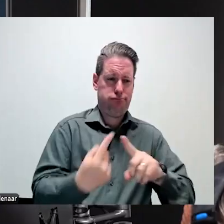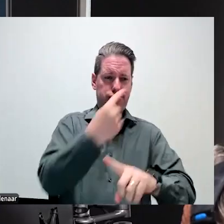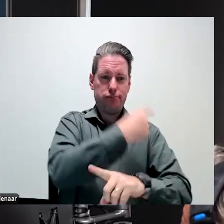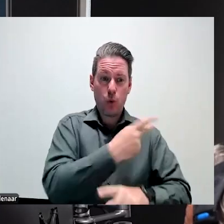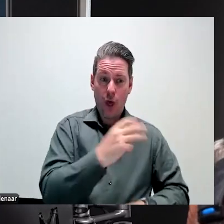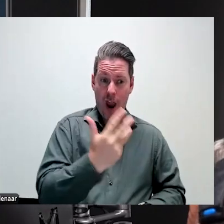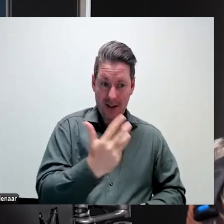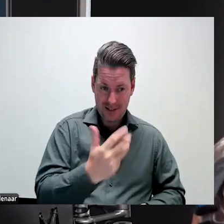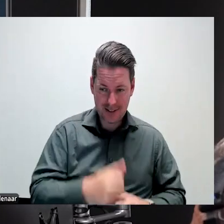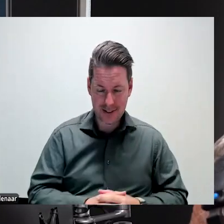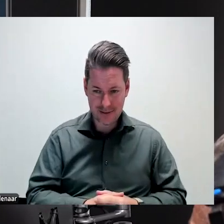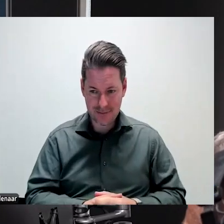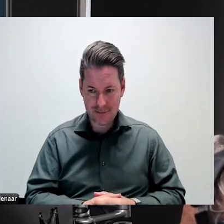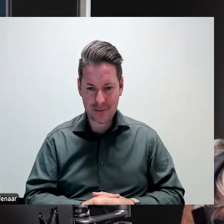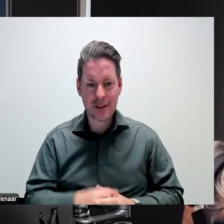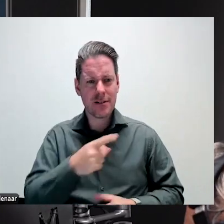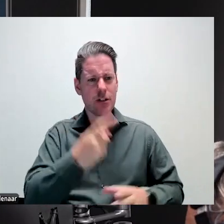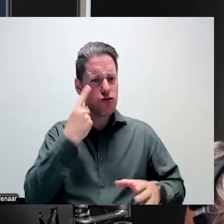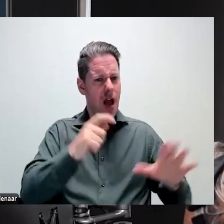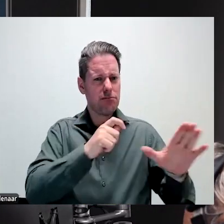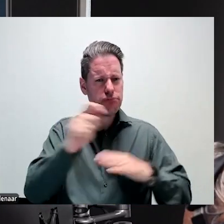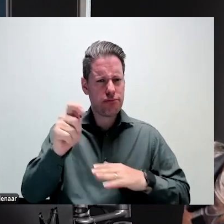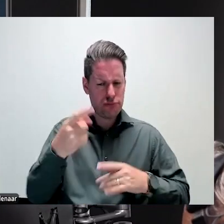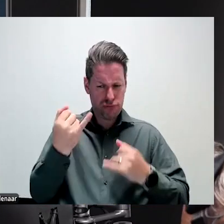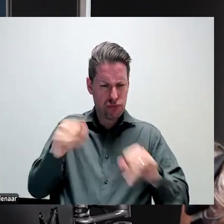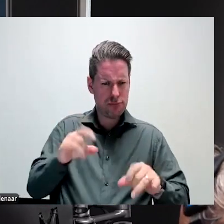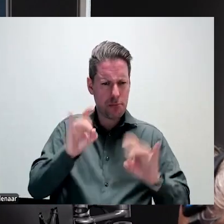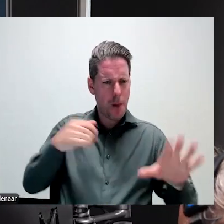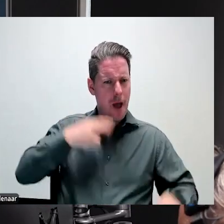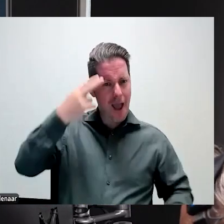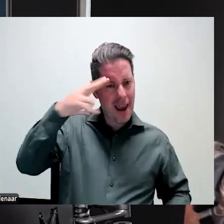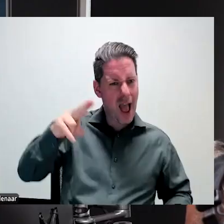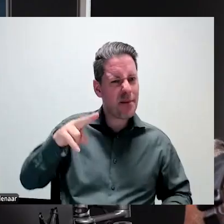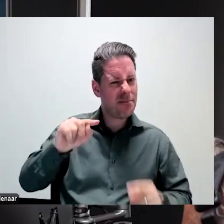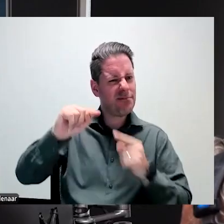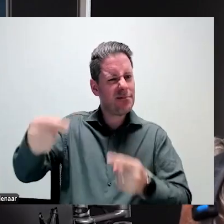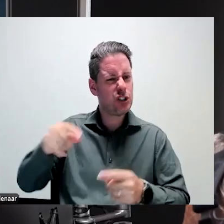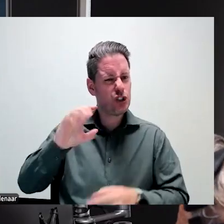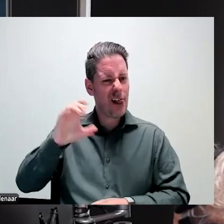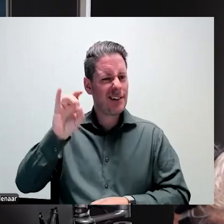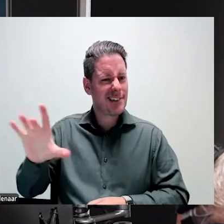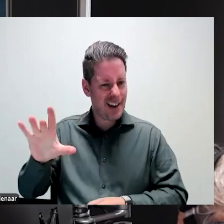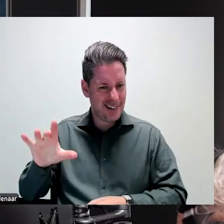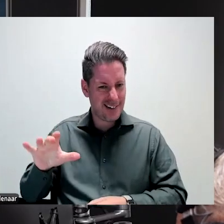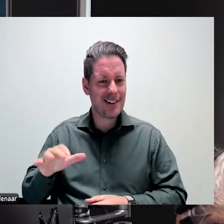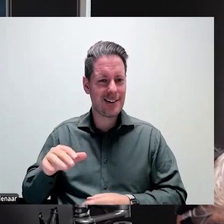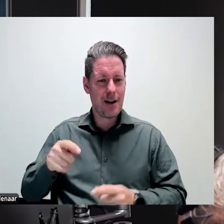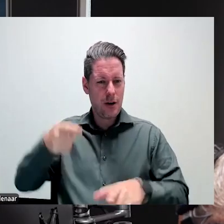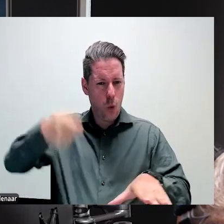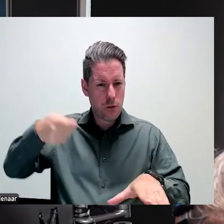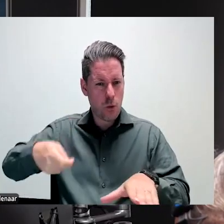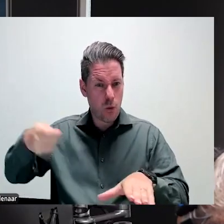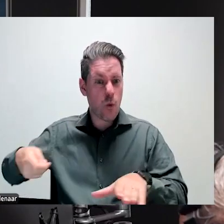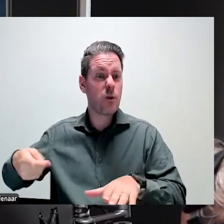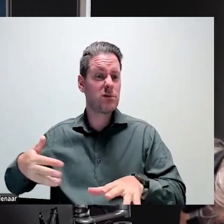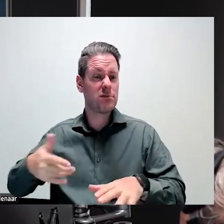defamation case Mr Lerman launched against Network 10 and journalist Lisa Wilkinson. In the original judgment handed down last year,